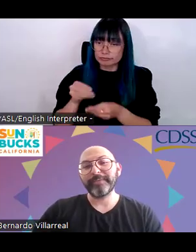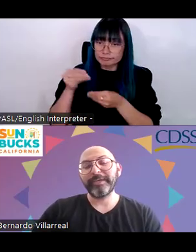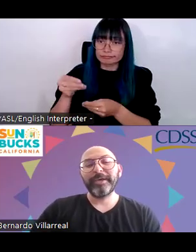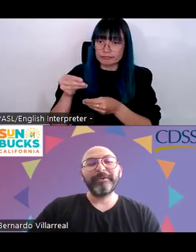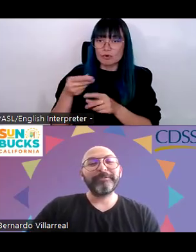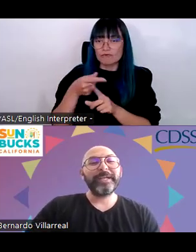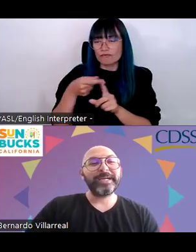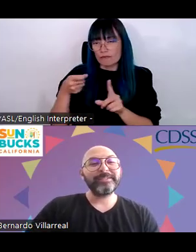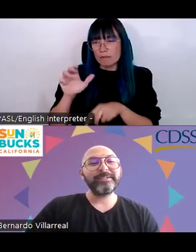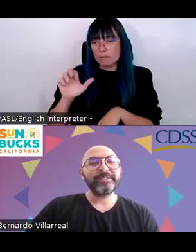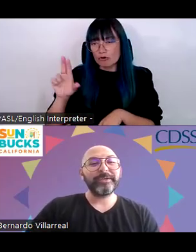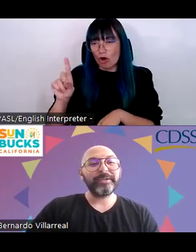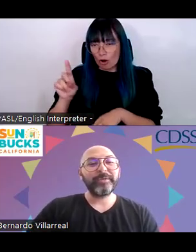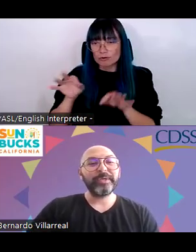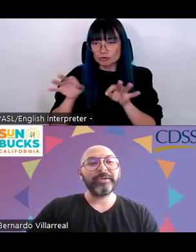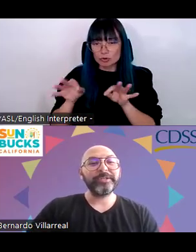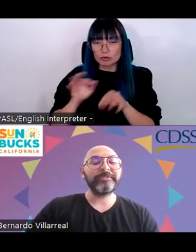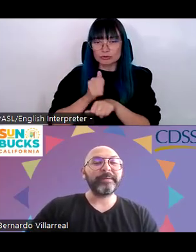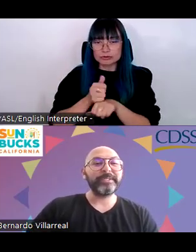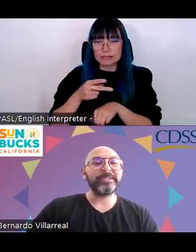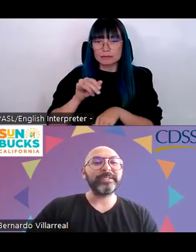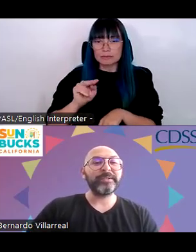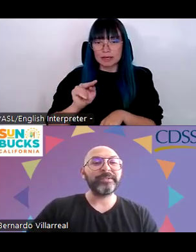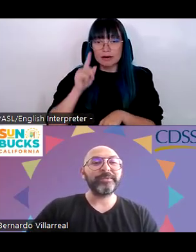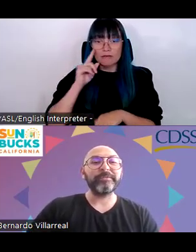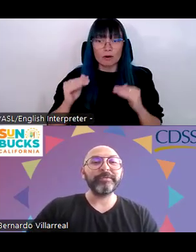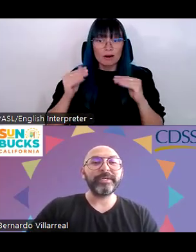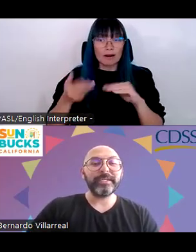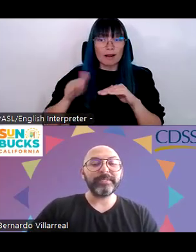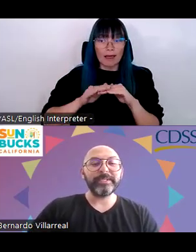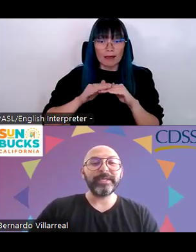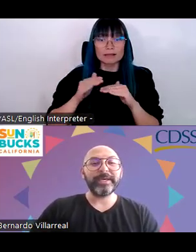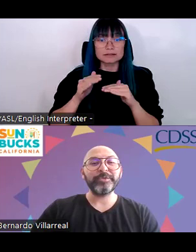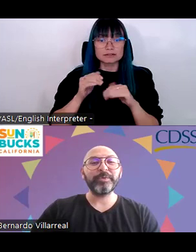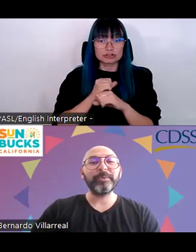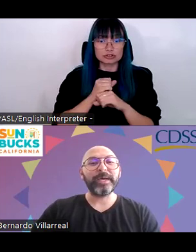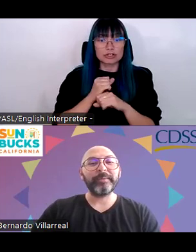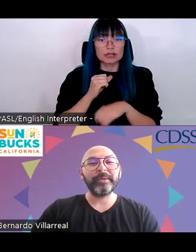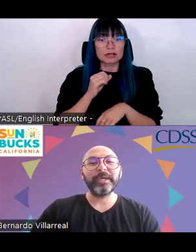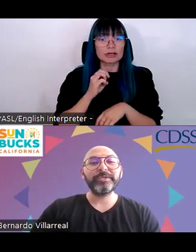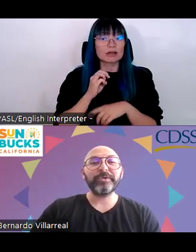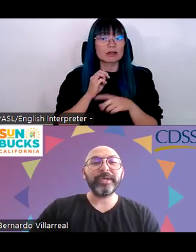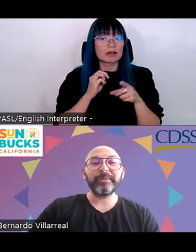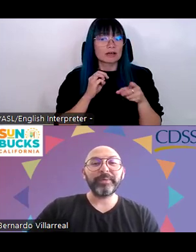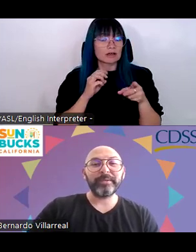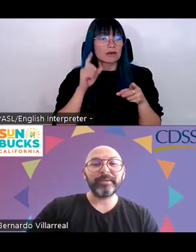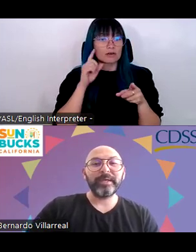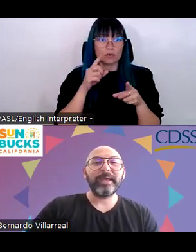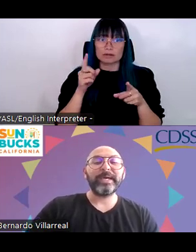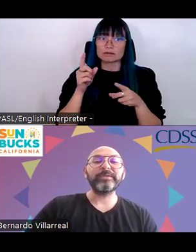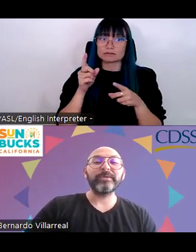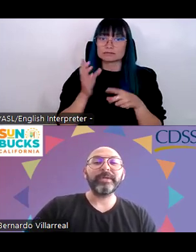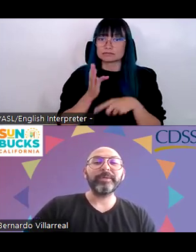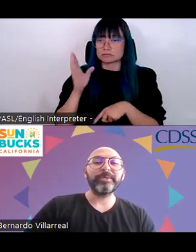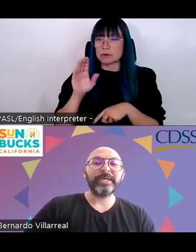card. For enhanced security, we encourage families to download the free EBT Edge mobile app to create a